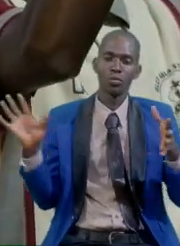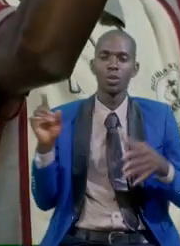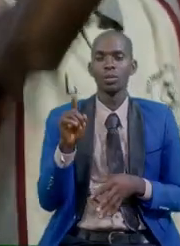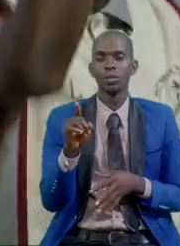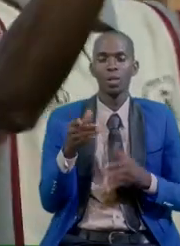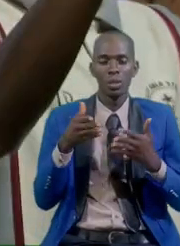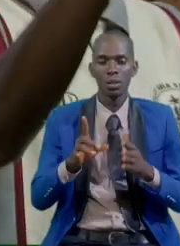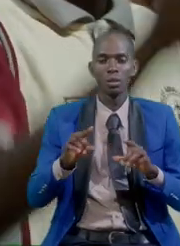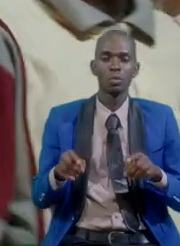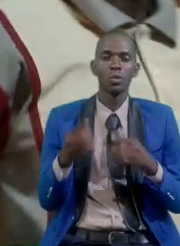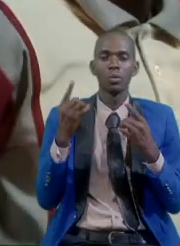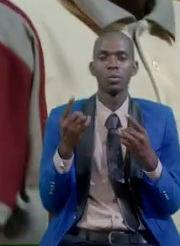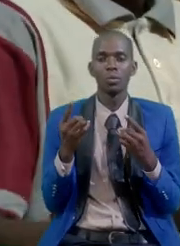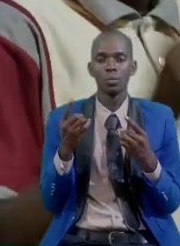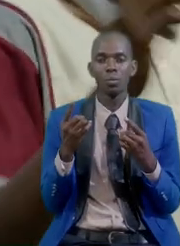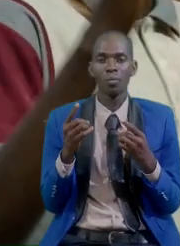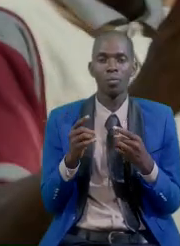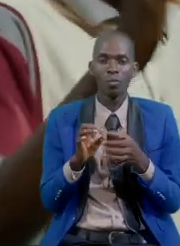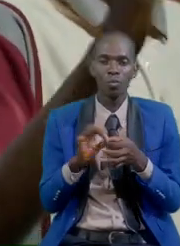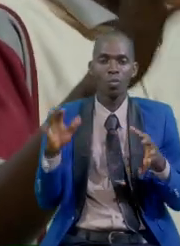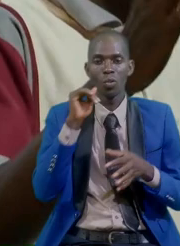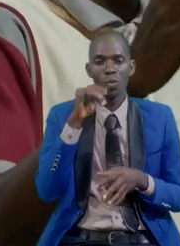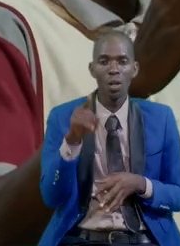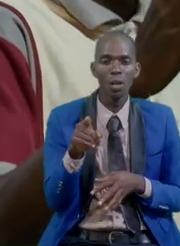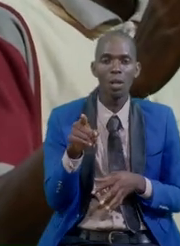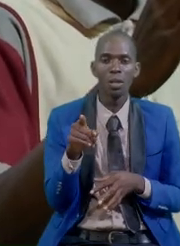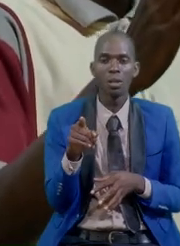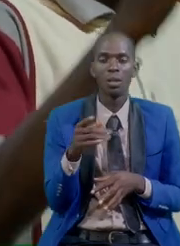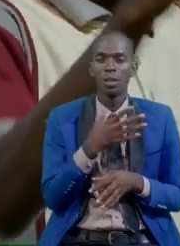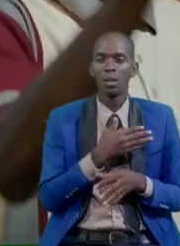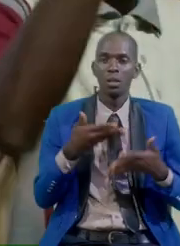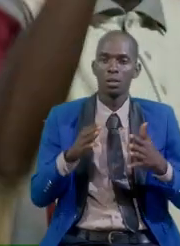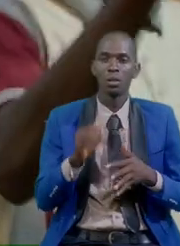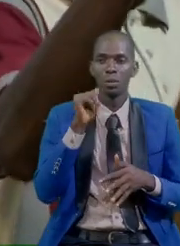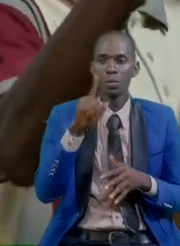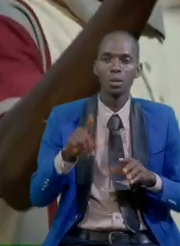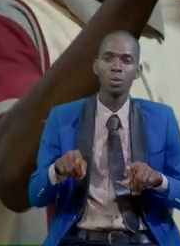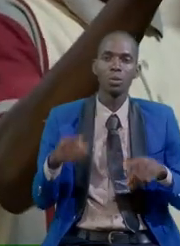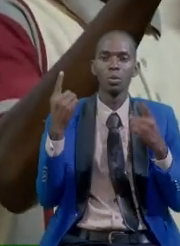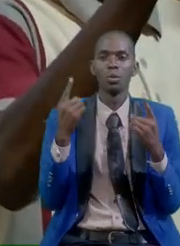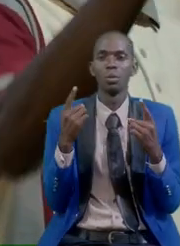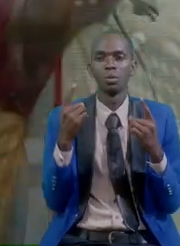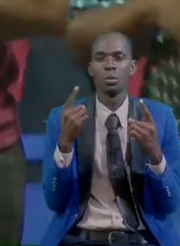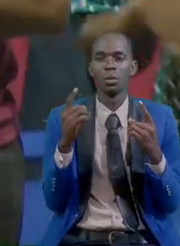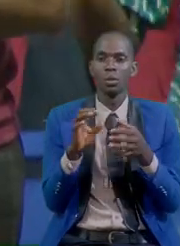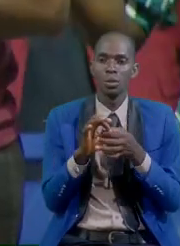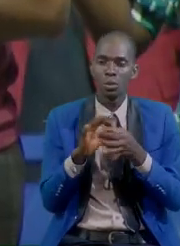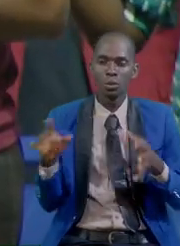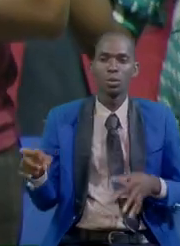go. Loose her. Let her go. Loose